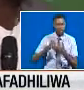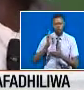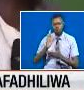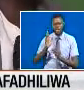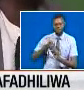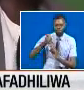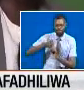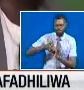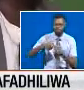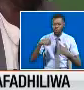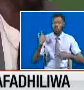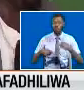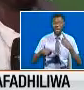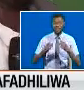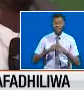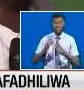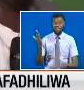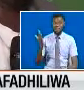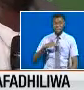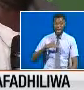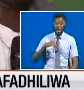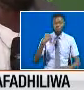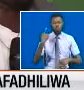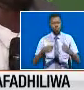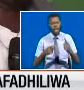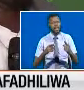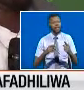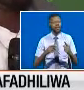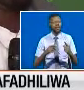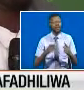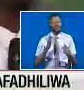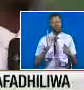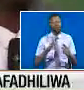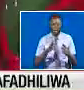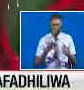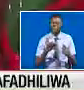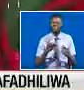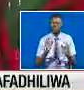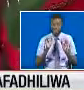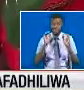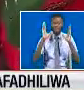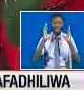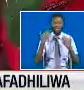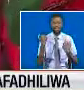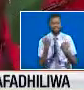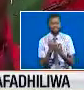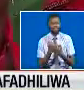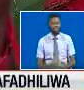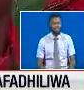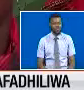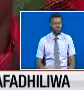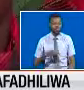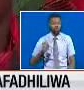when you come back and there is a win or not, there's going to be more surprises. Ama namna gani, si ndio? We are preparing for the